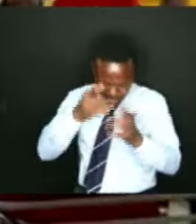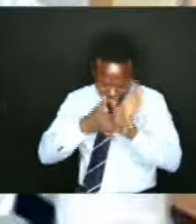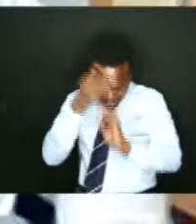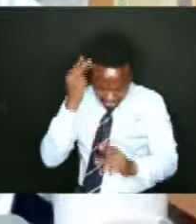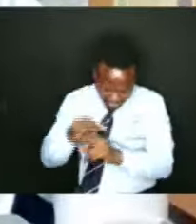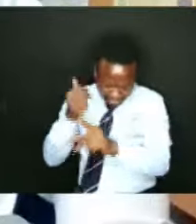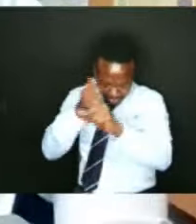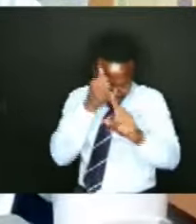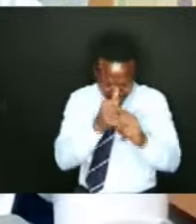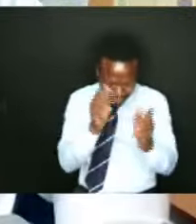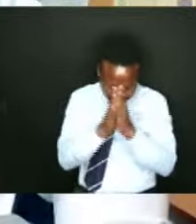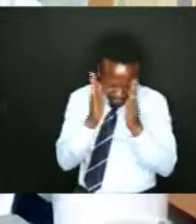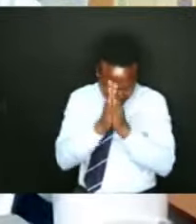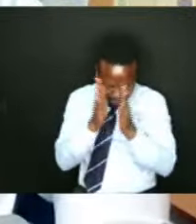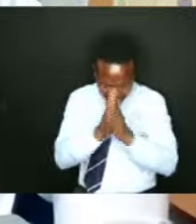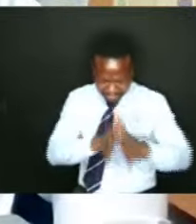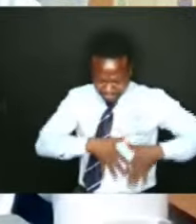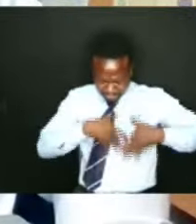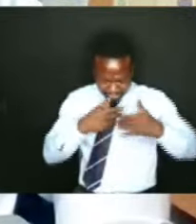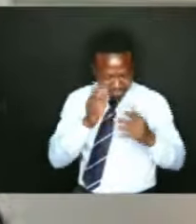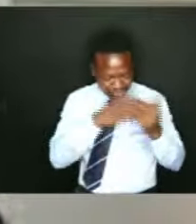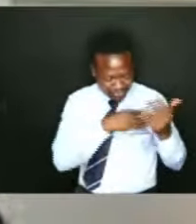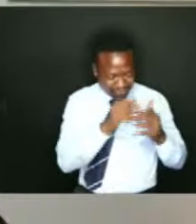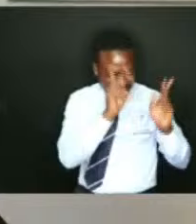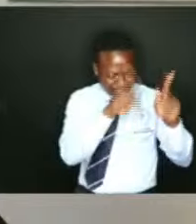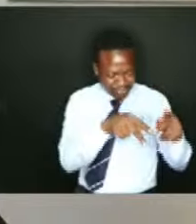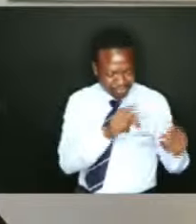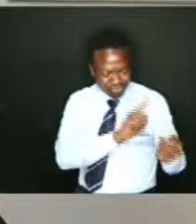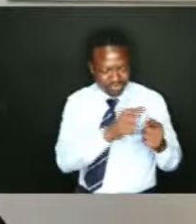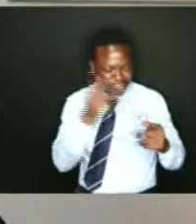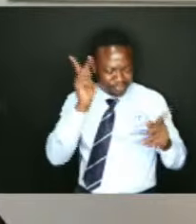Salayandaya, Makalabahambo Kuanahadea,